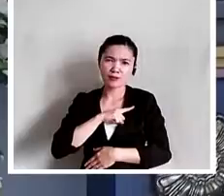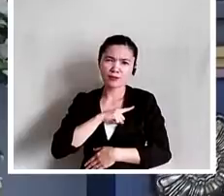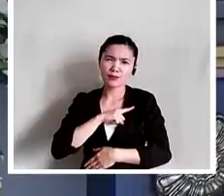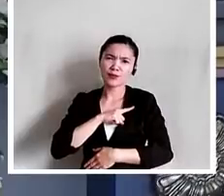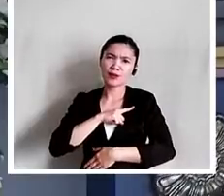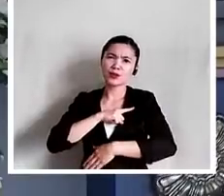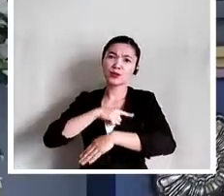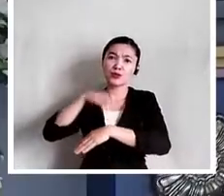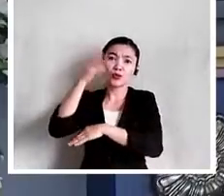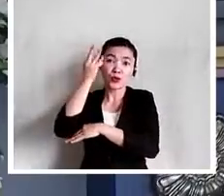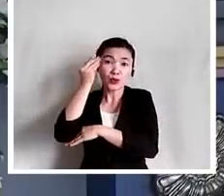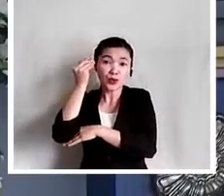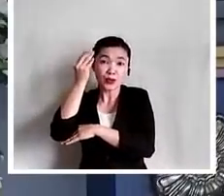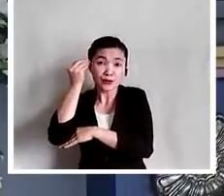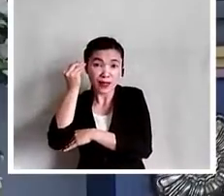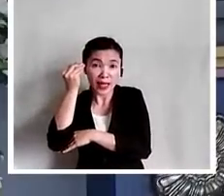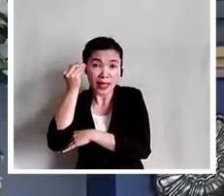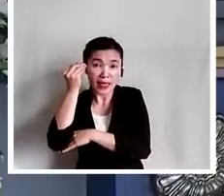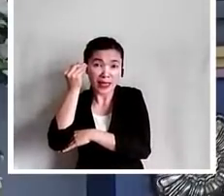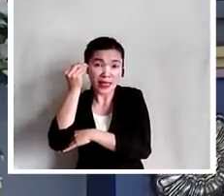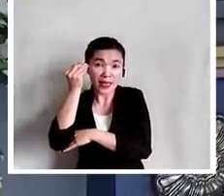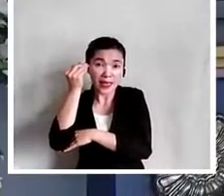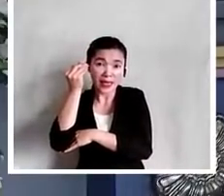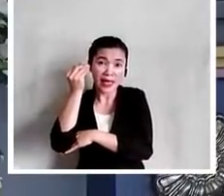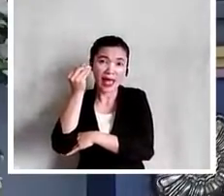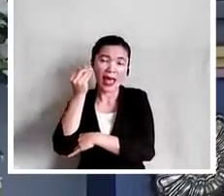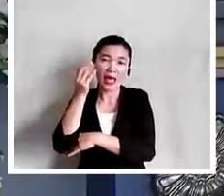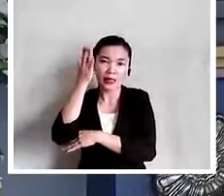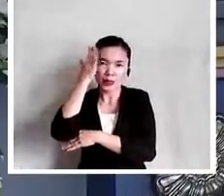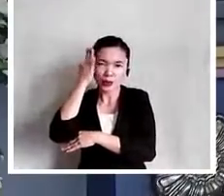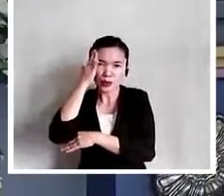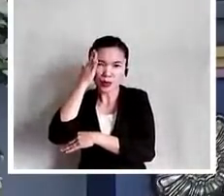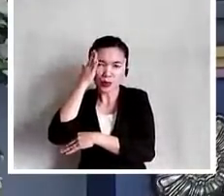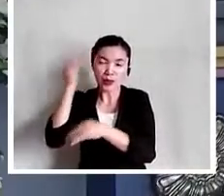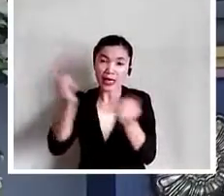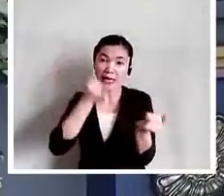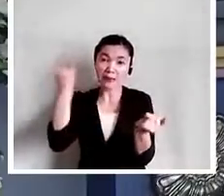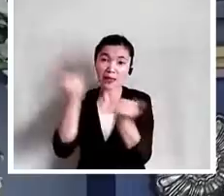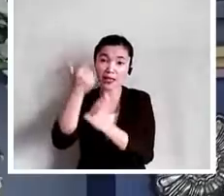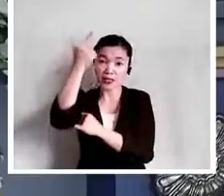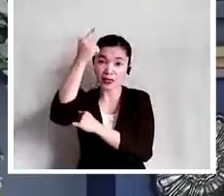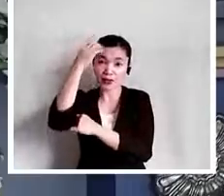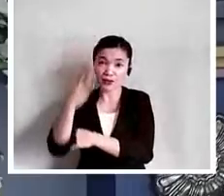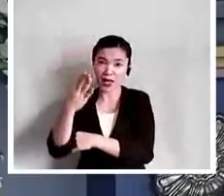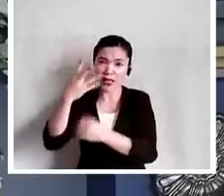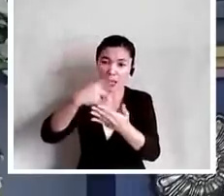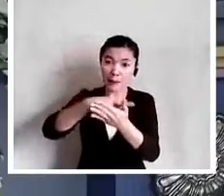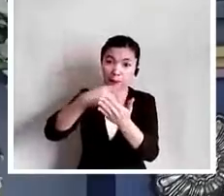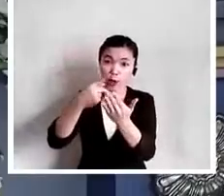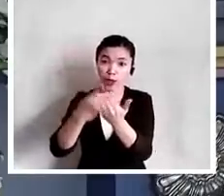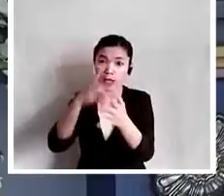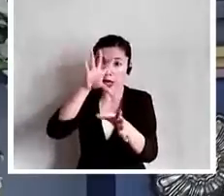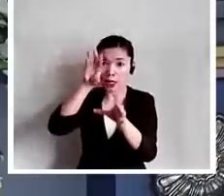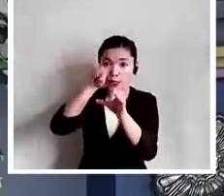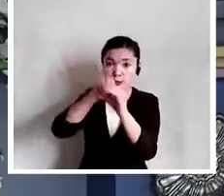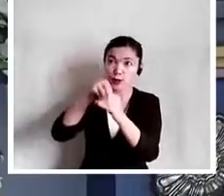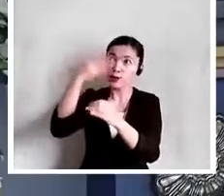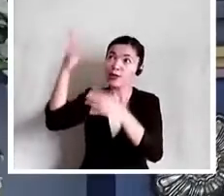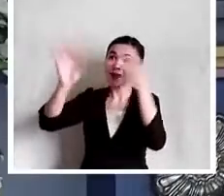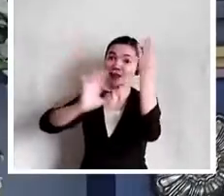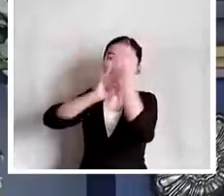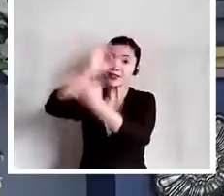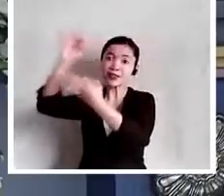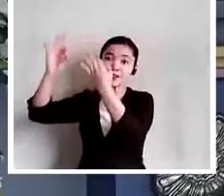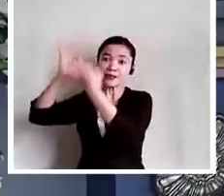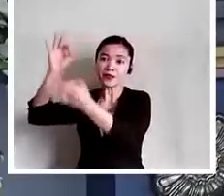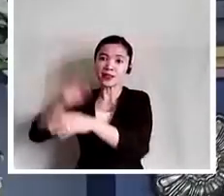the invitation of God to partake in his banquet. And we know that God's